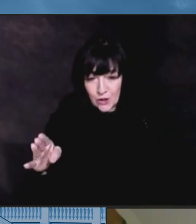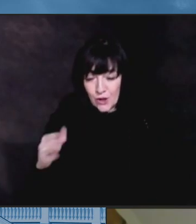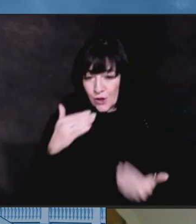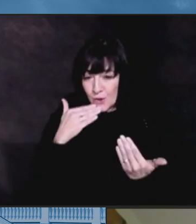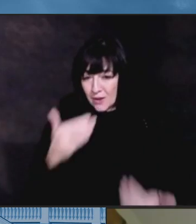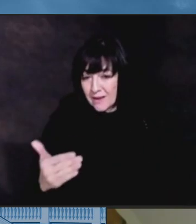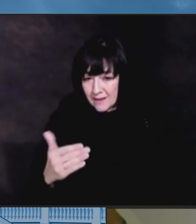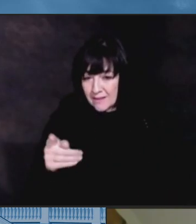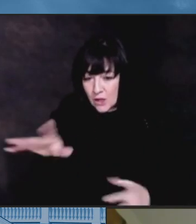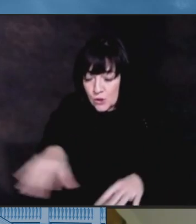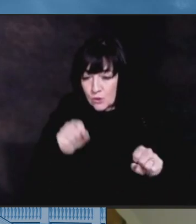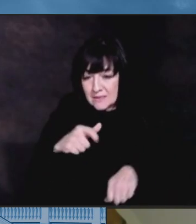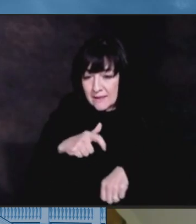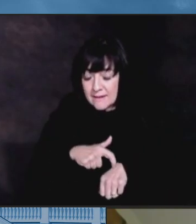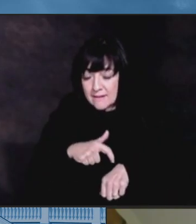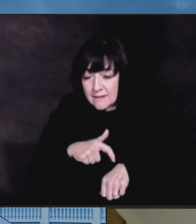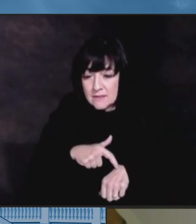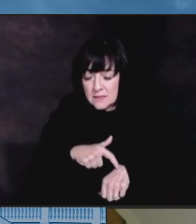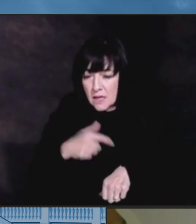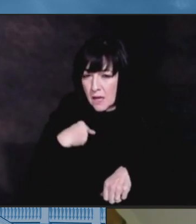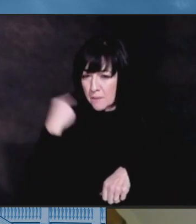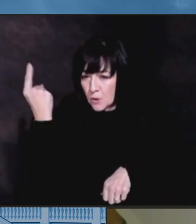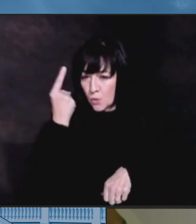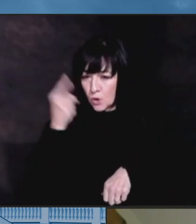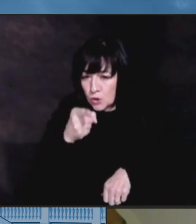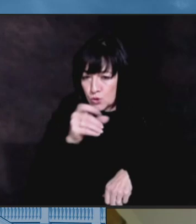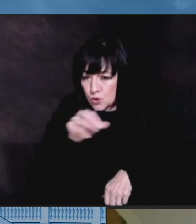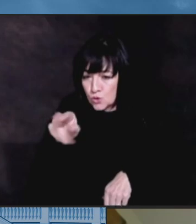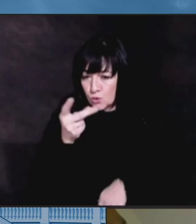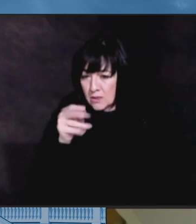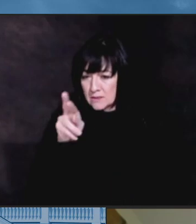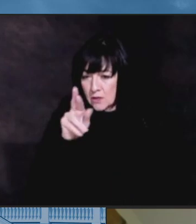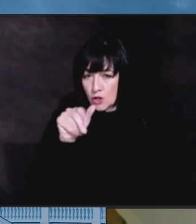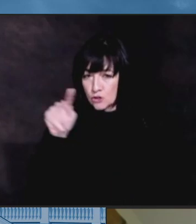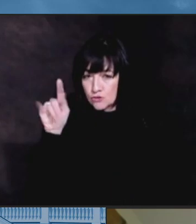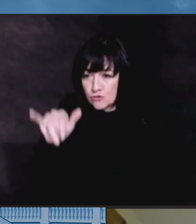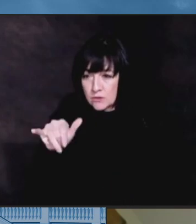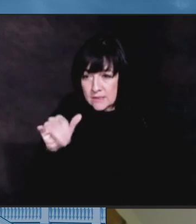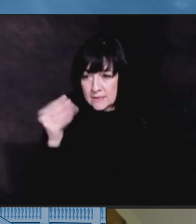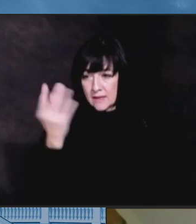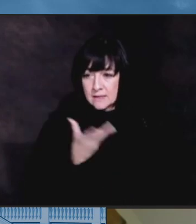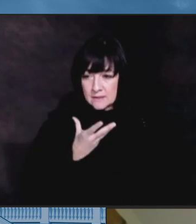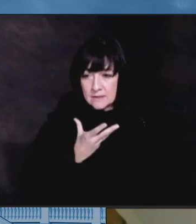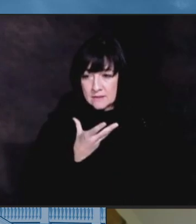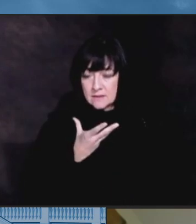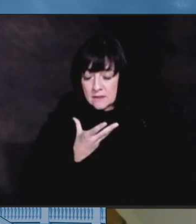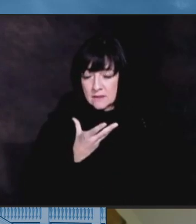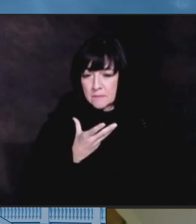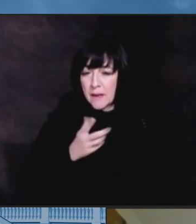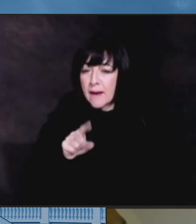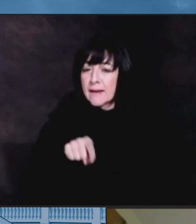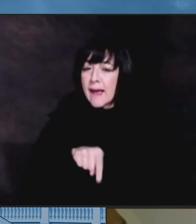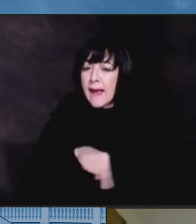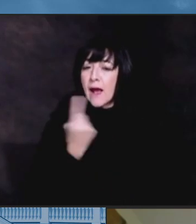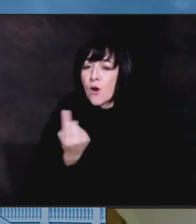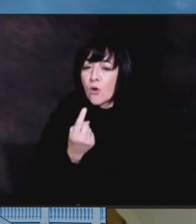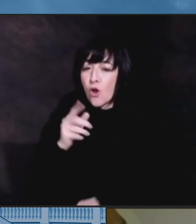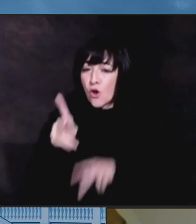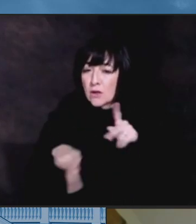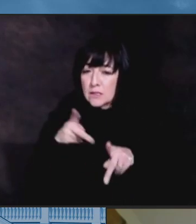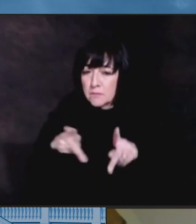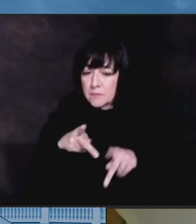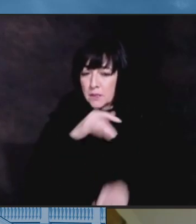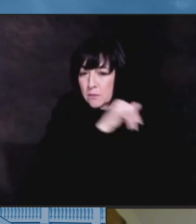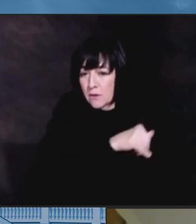here. I wondered if you or Dr. Rattay might be able to shed some more light about how long people are in the hospital and